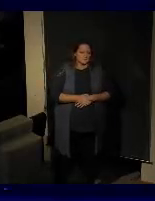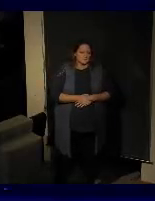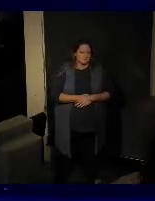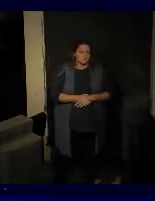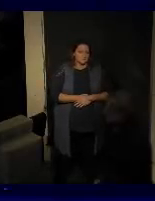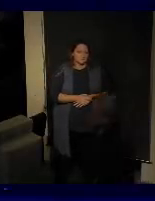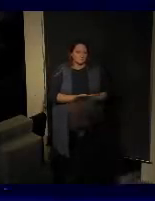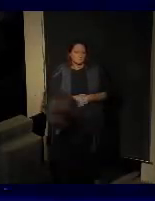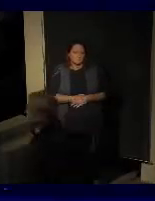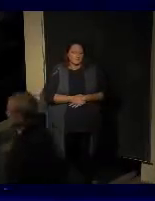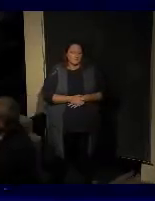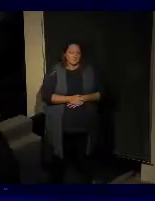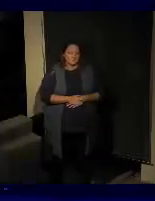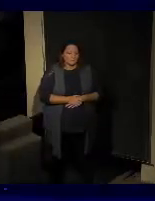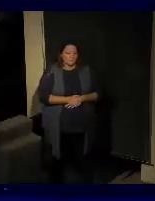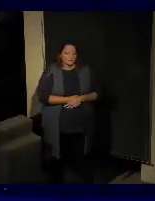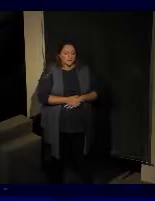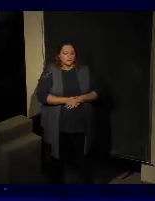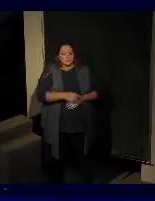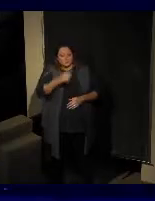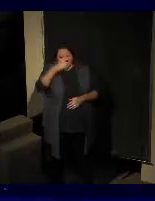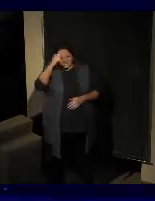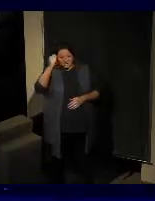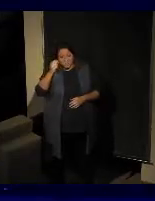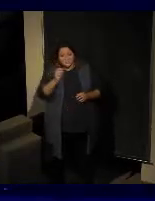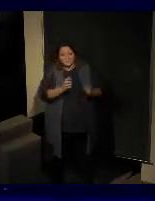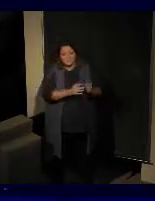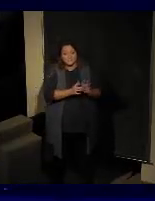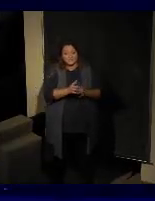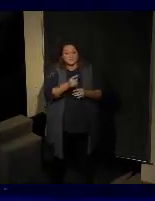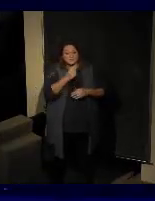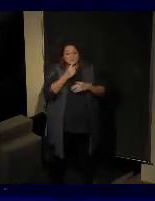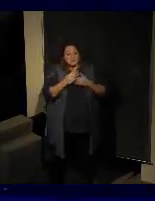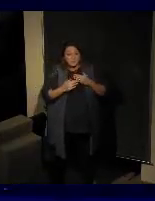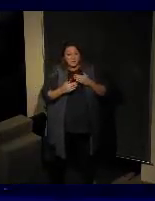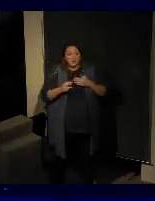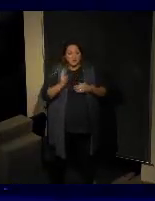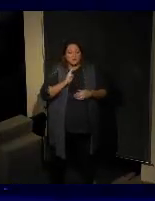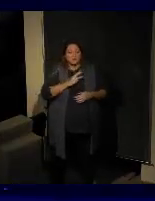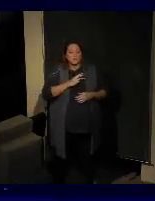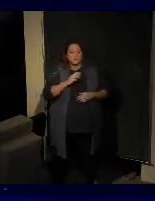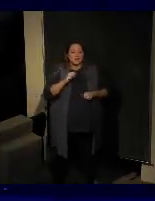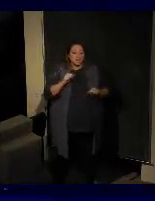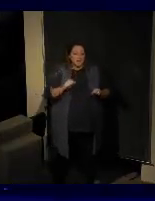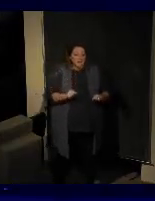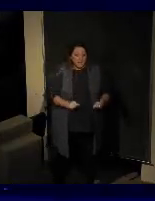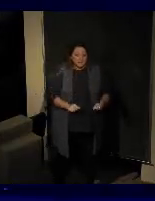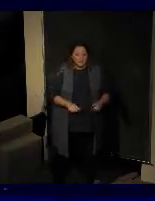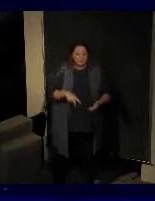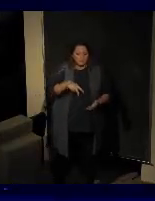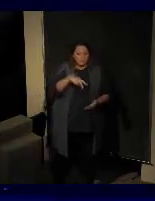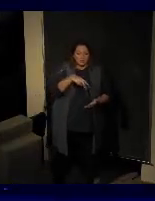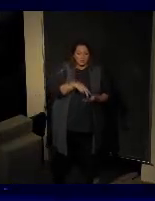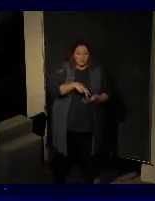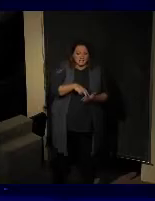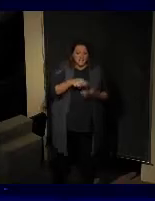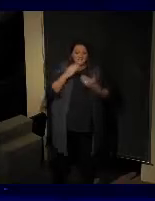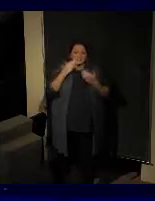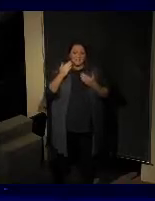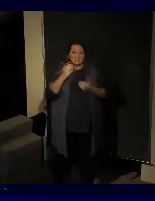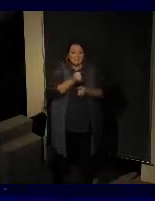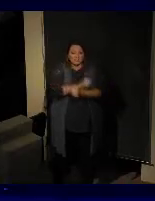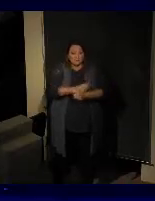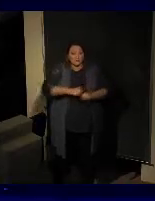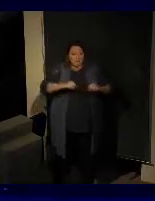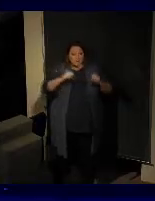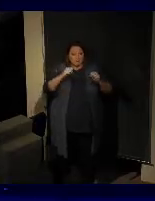awful scene. But because of the blood, we're able to stand. And I'm so thankful tonight for my salvation and for the blood